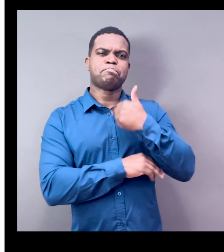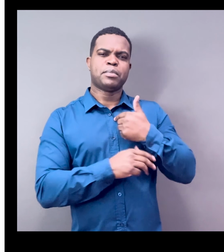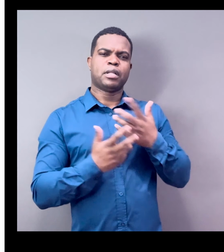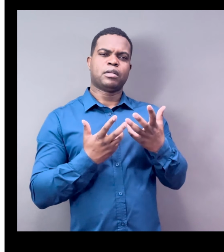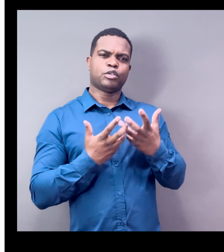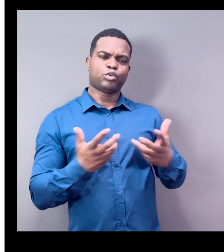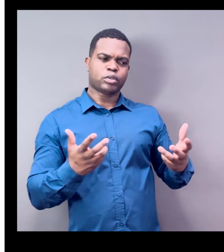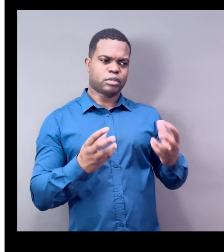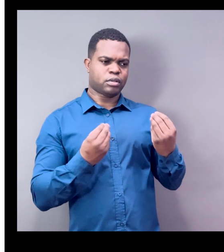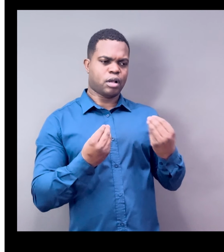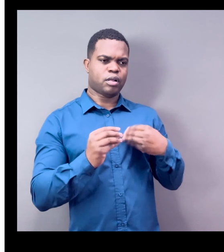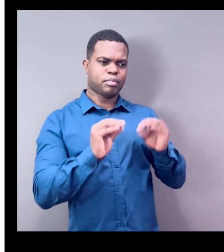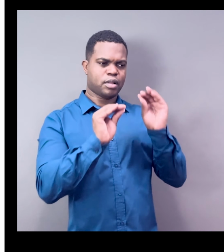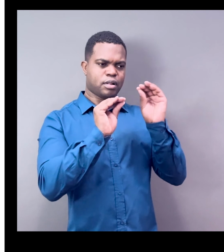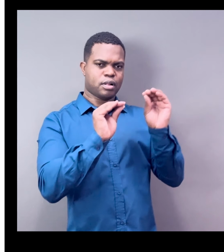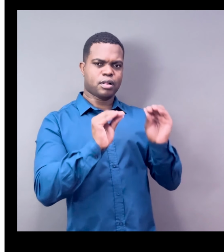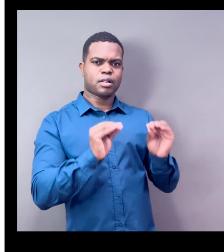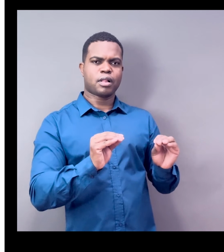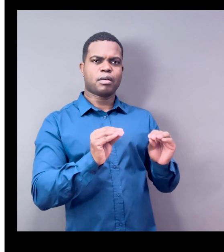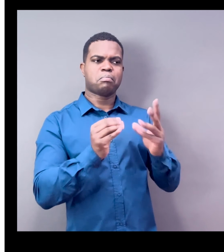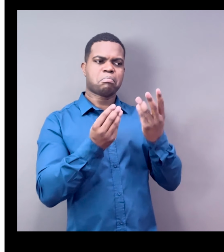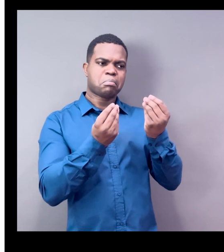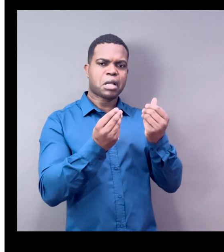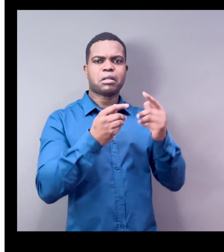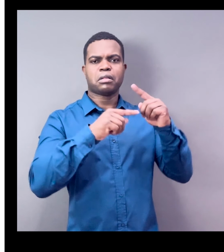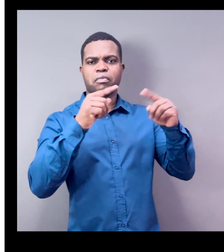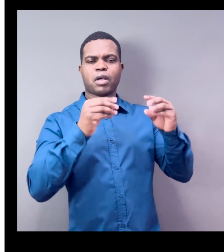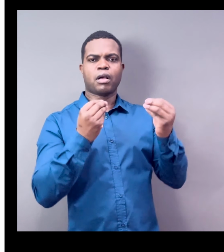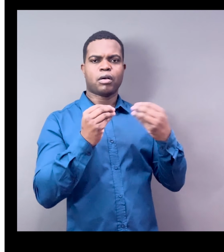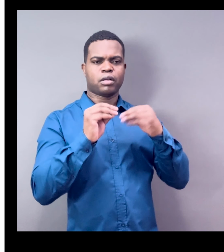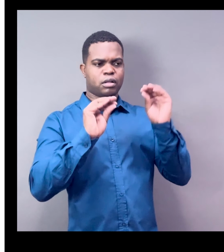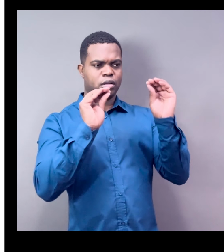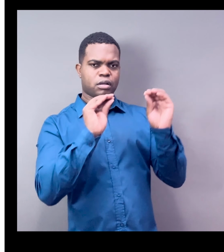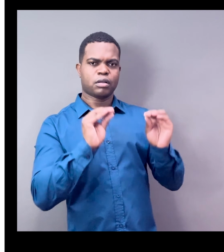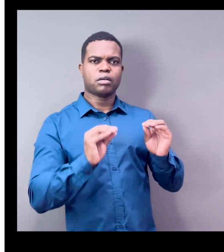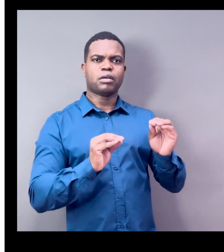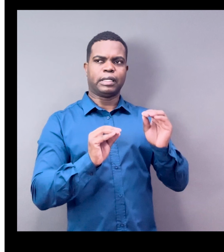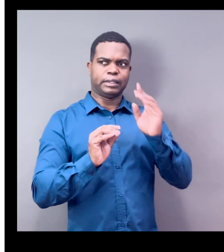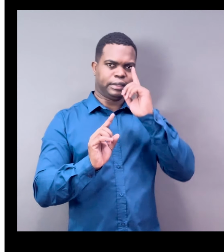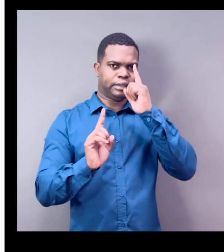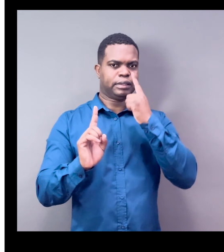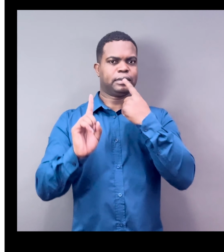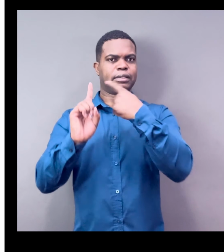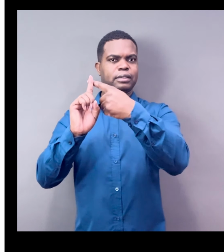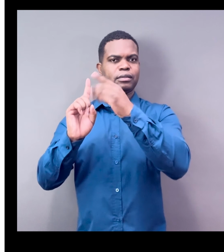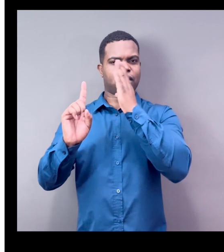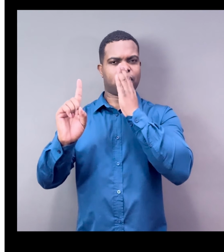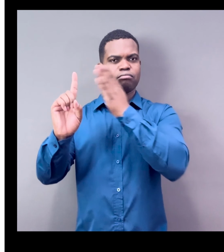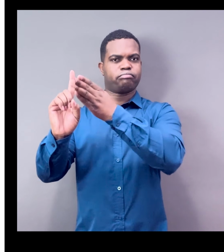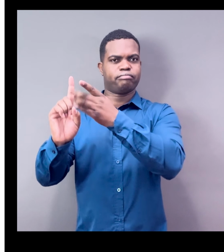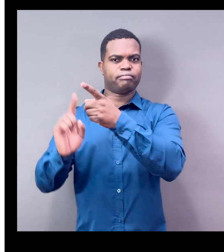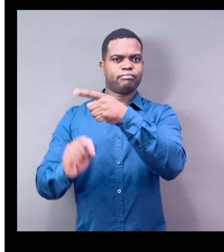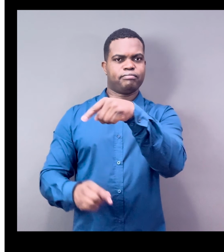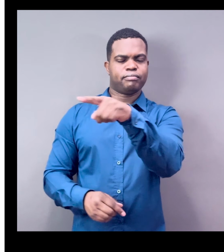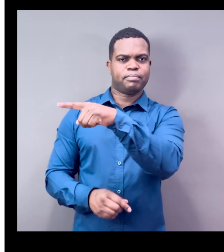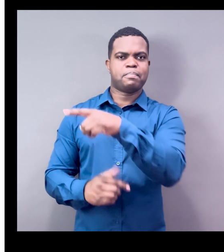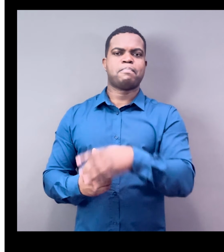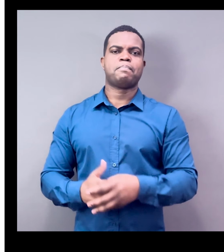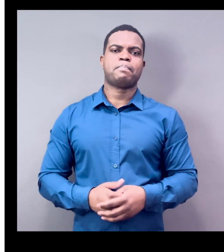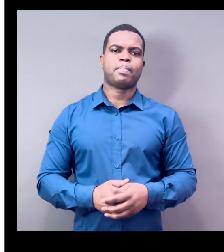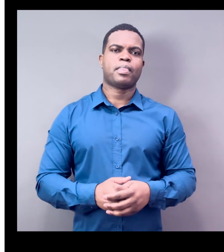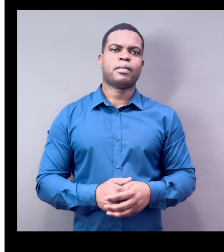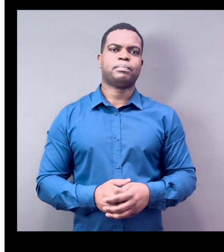resources effectively because you will know where to direct your